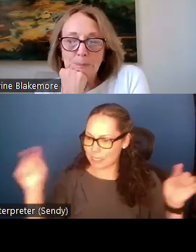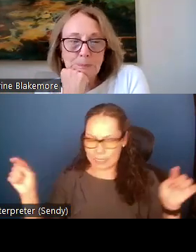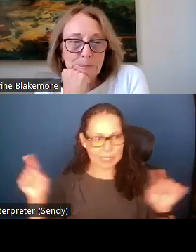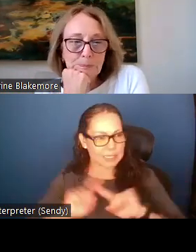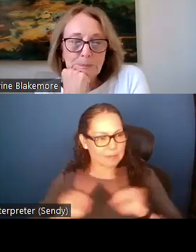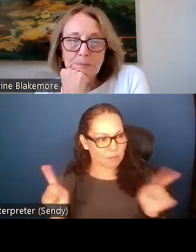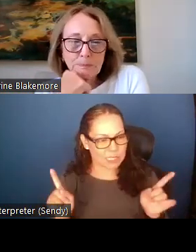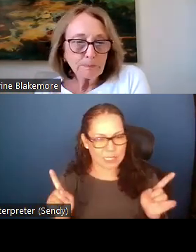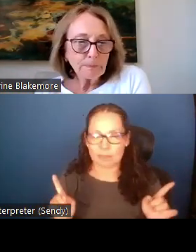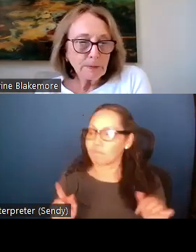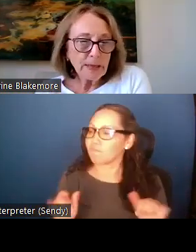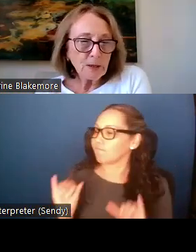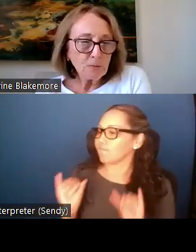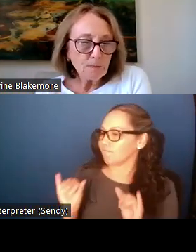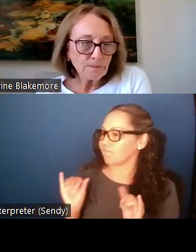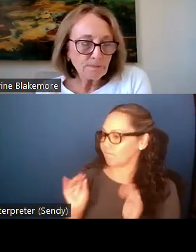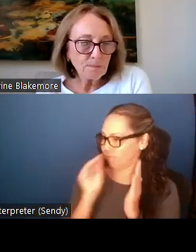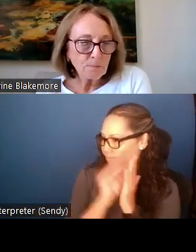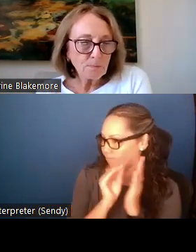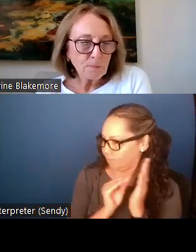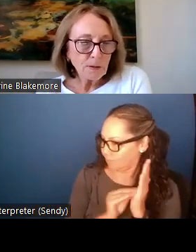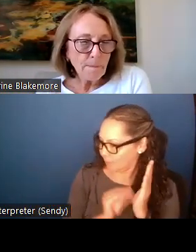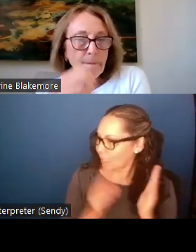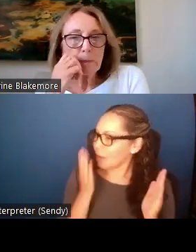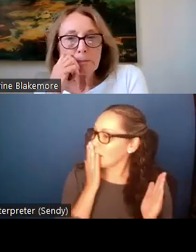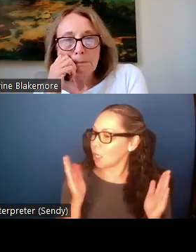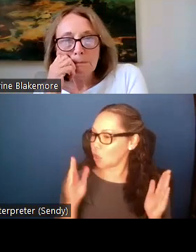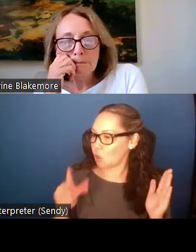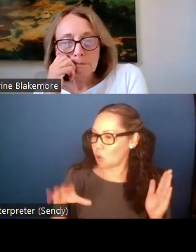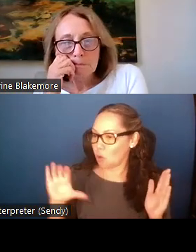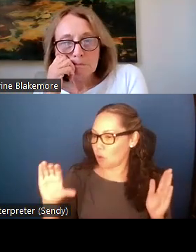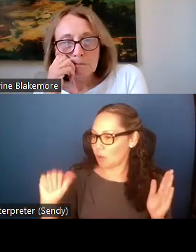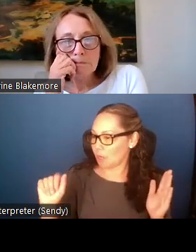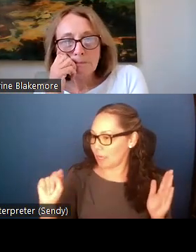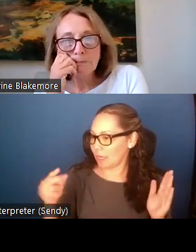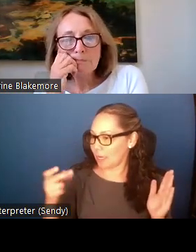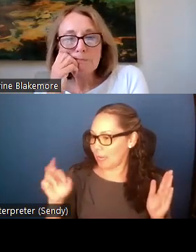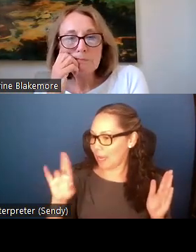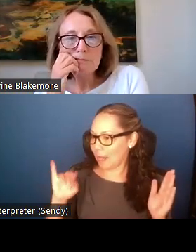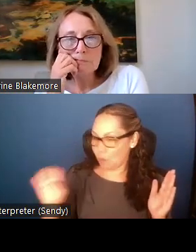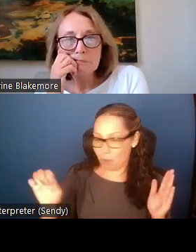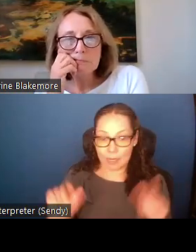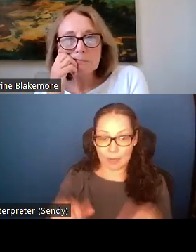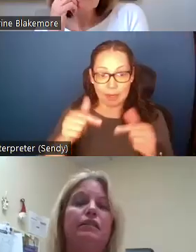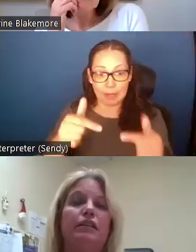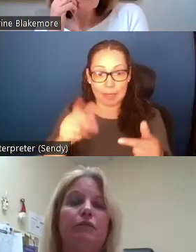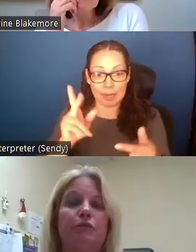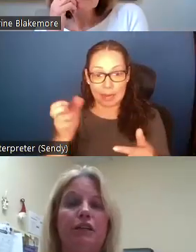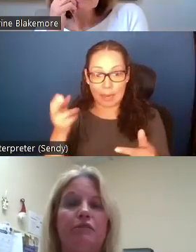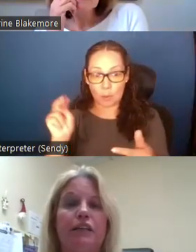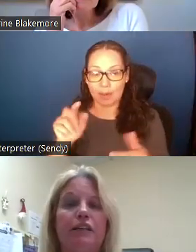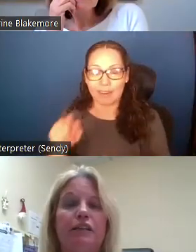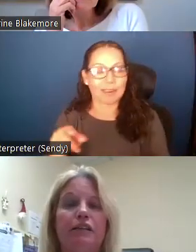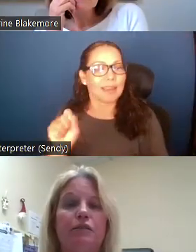yep, tracking that. Thank you. Thank you, Catherine. Karen. Hi, I kind of want